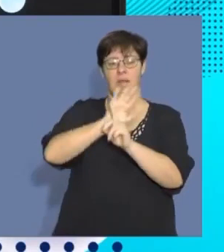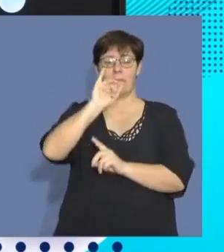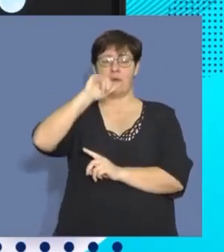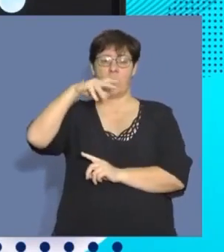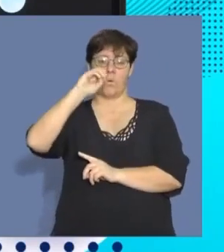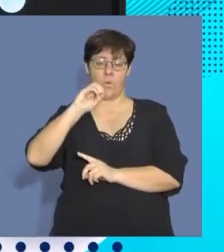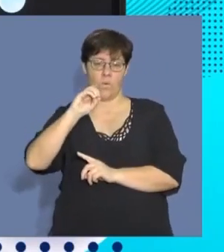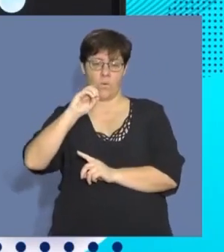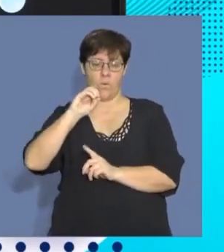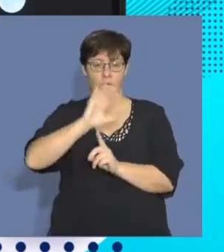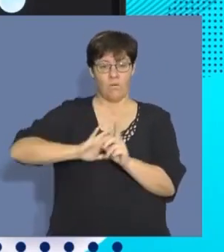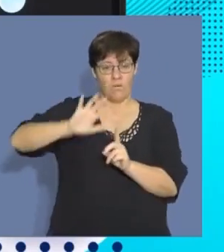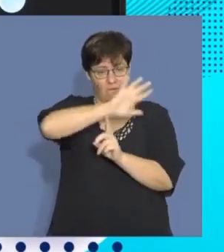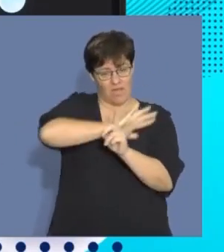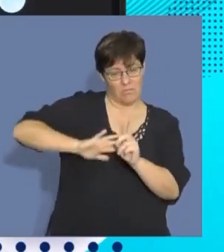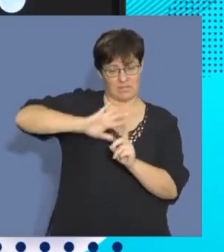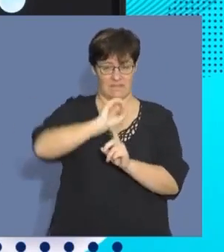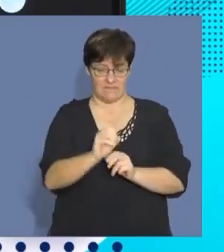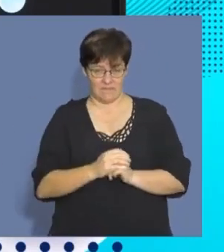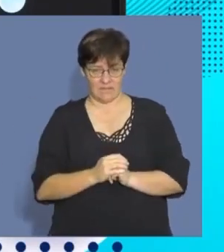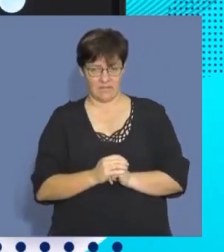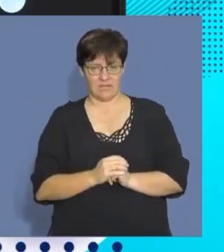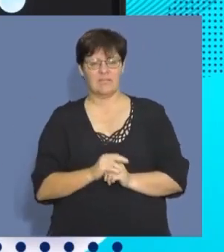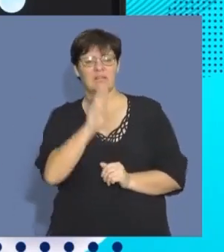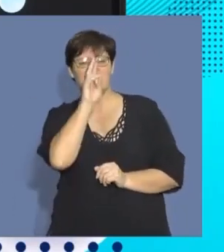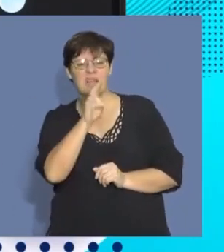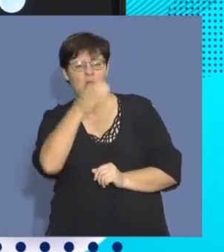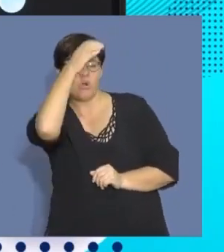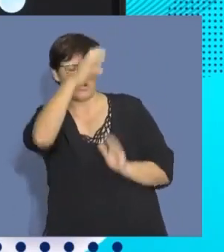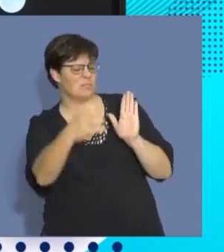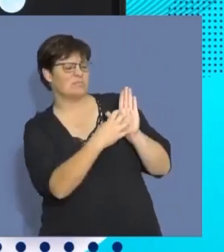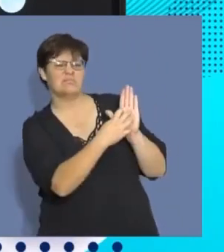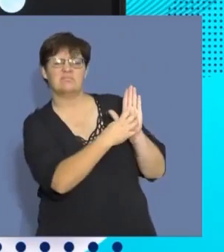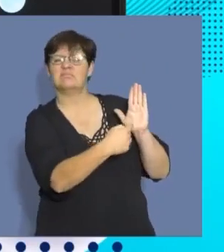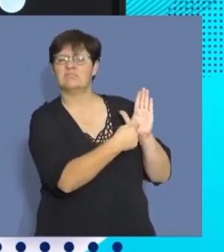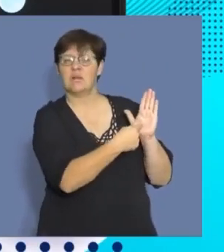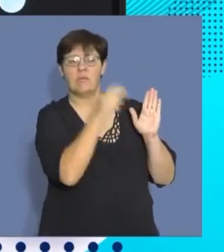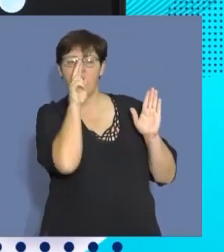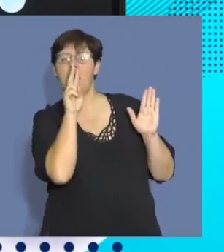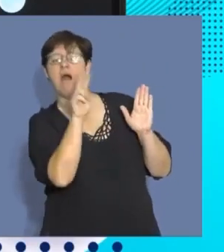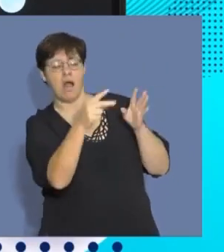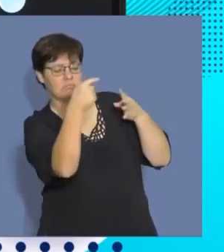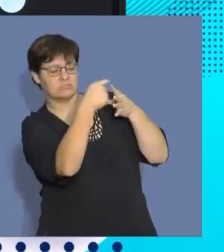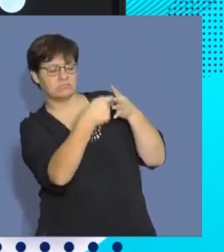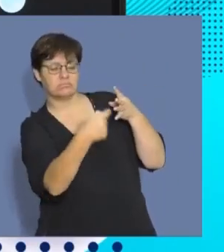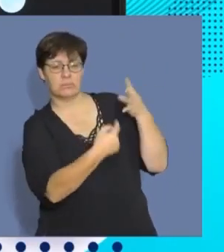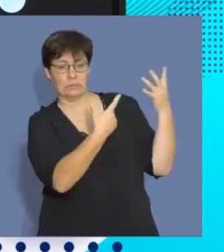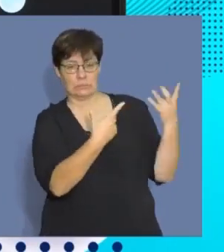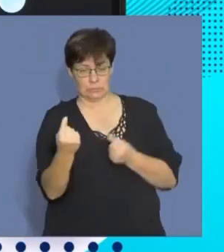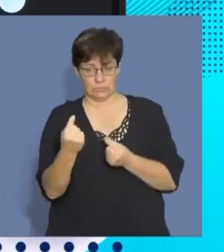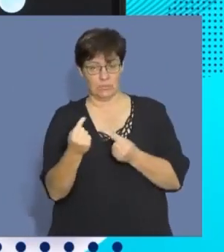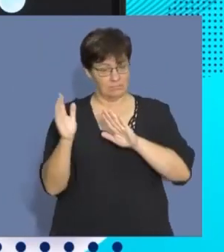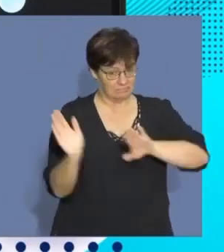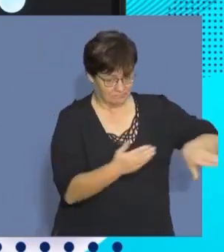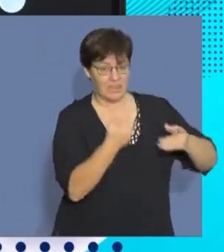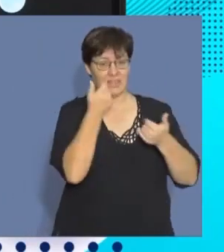environment. Let's get into the overview of the lesson. Let's try and understand what are the concepts that we're going to look at and then get straight into the details of